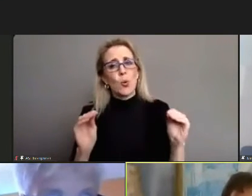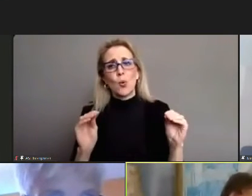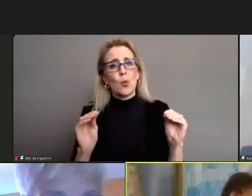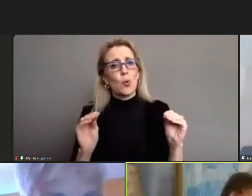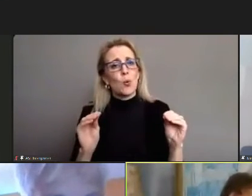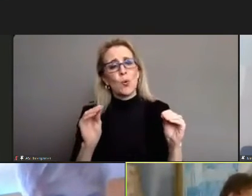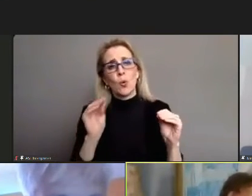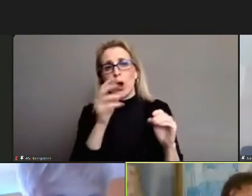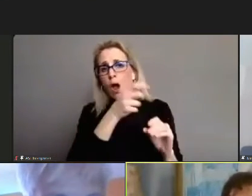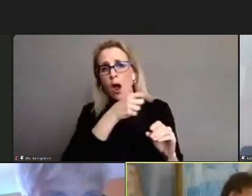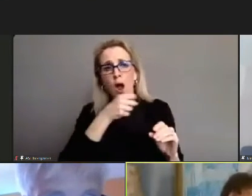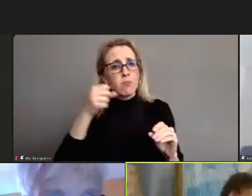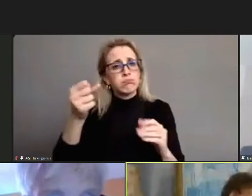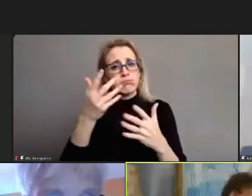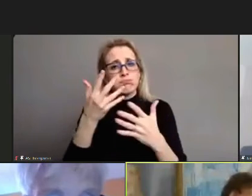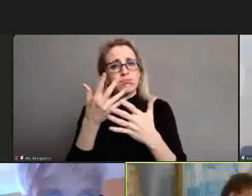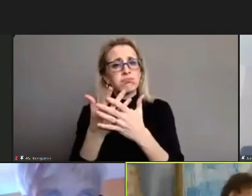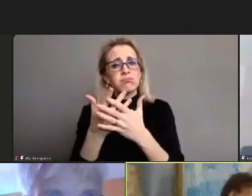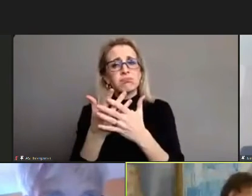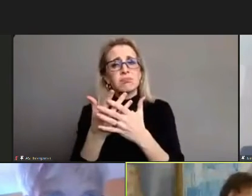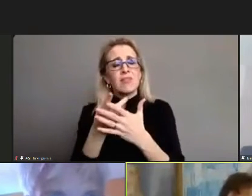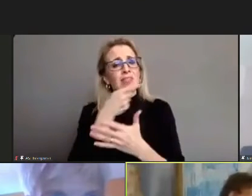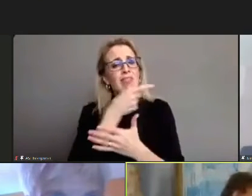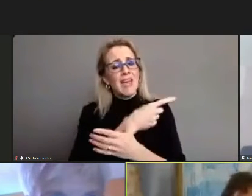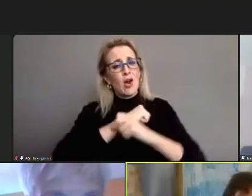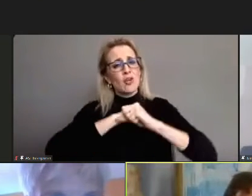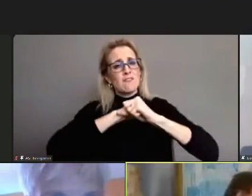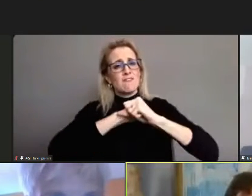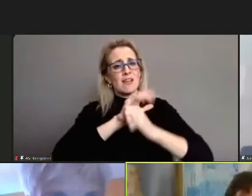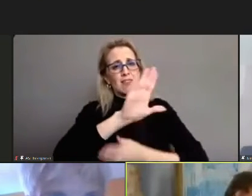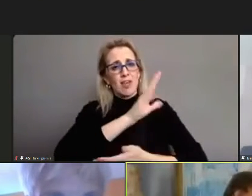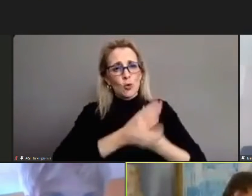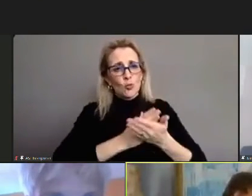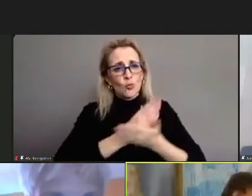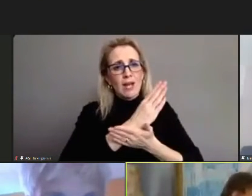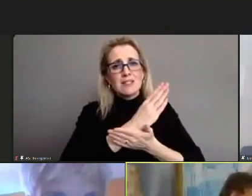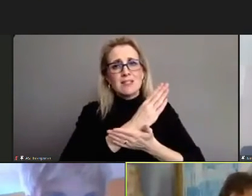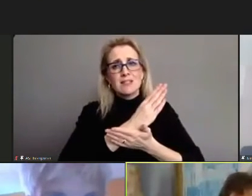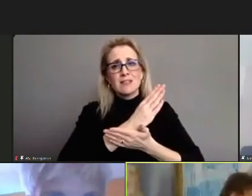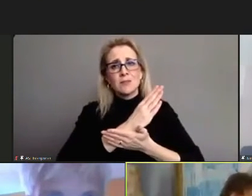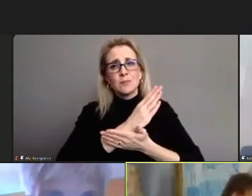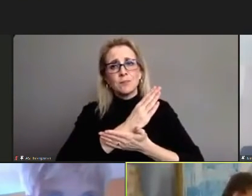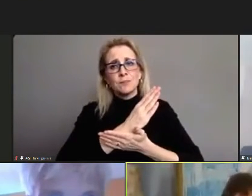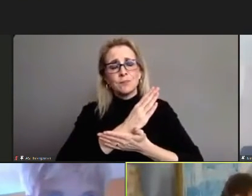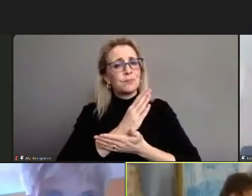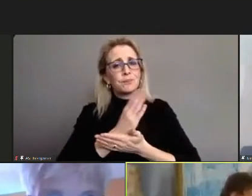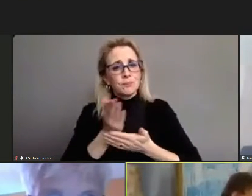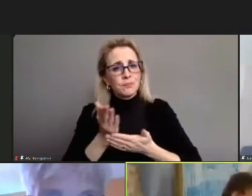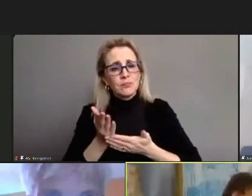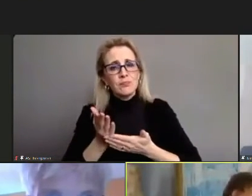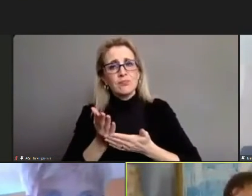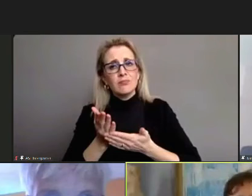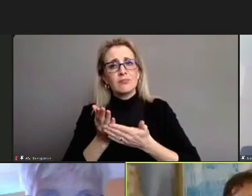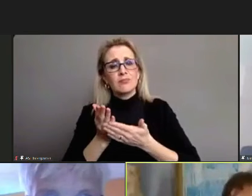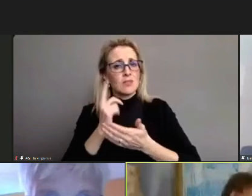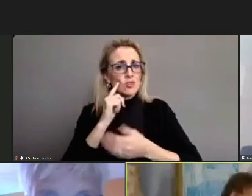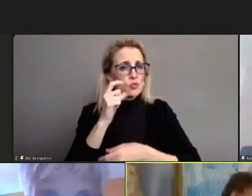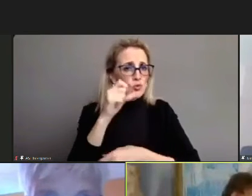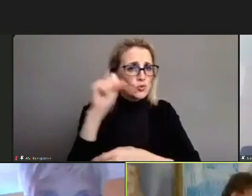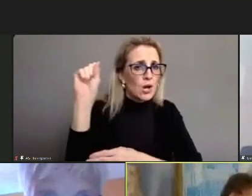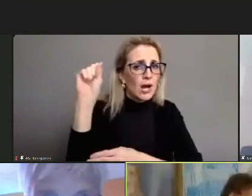flagged because defending his life and his right or going on strike even for